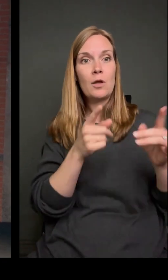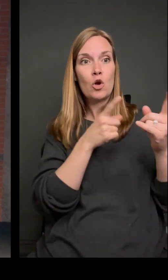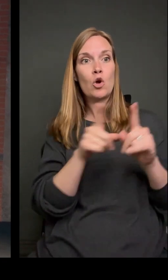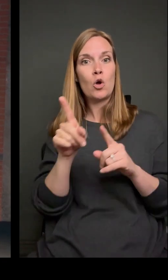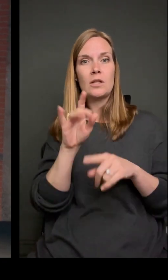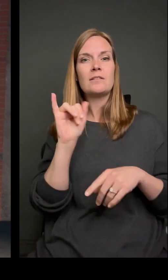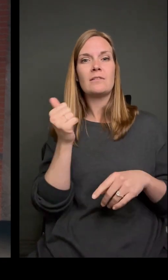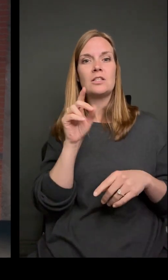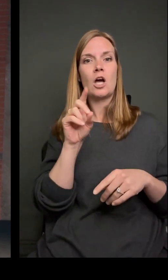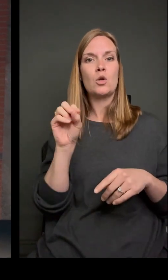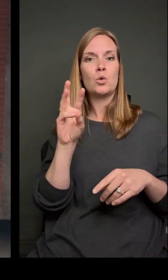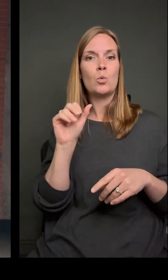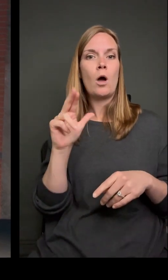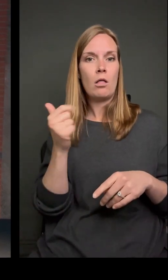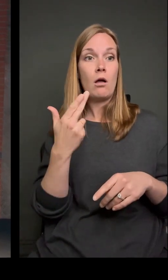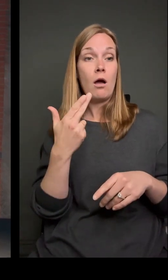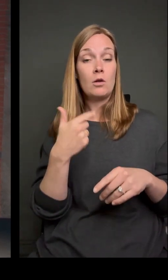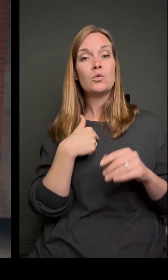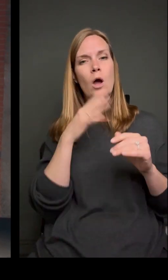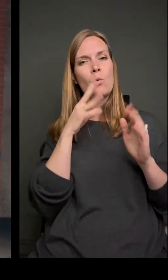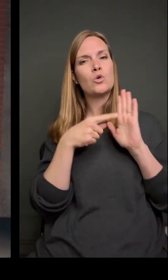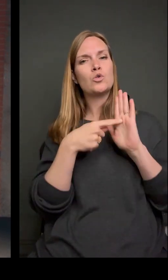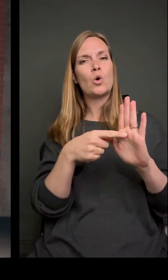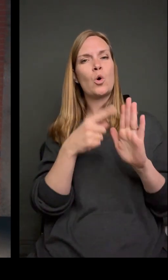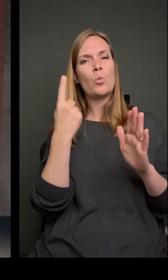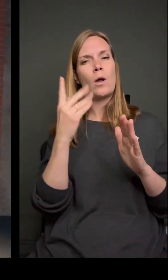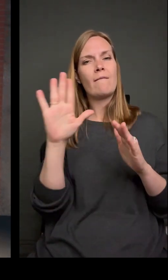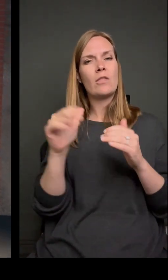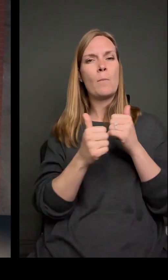the Jadawala. We're going to try to recreate one of their most famous ones.